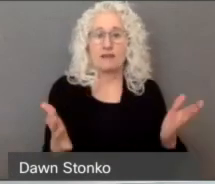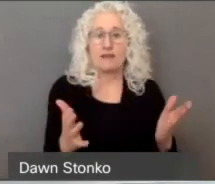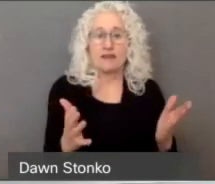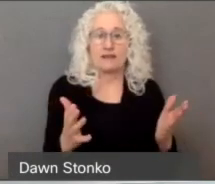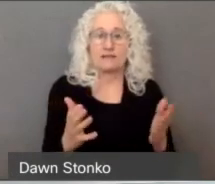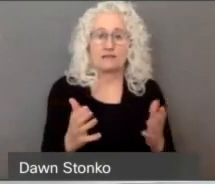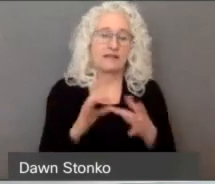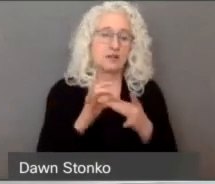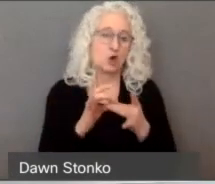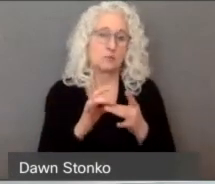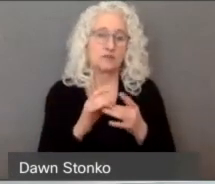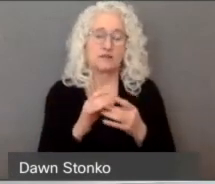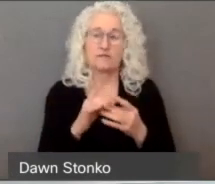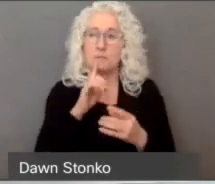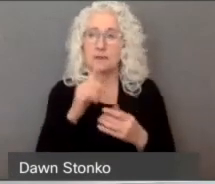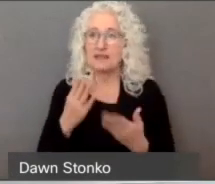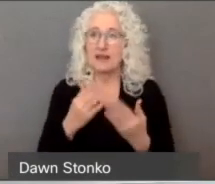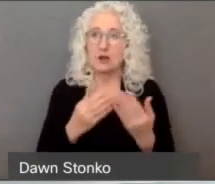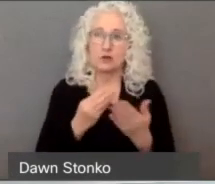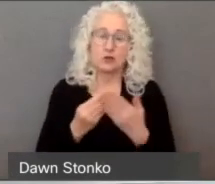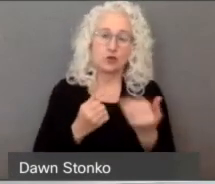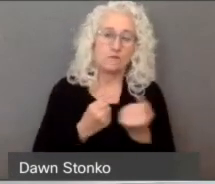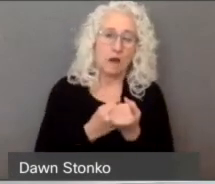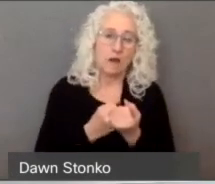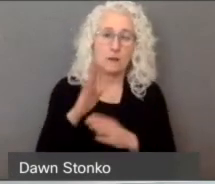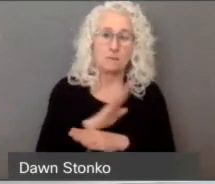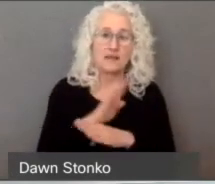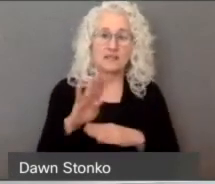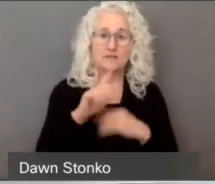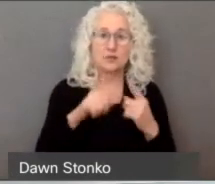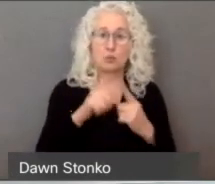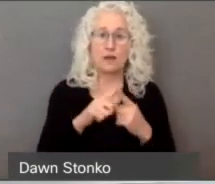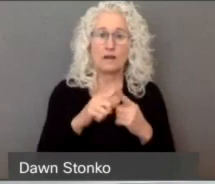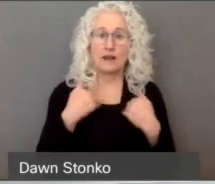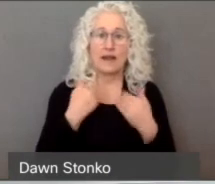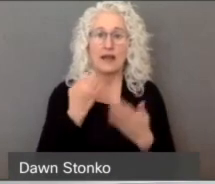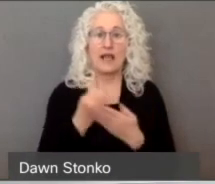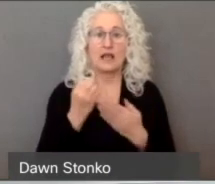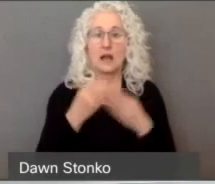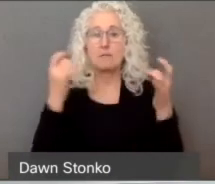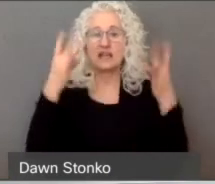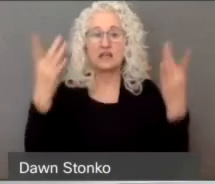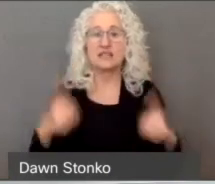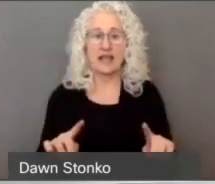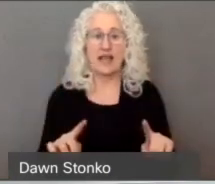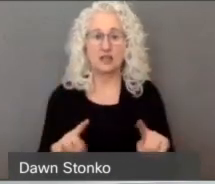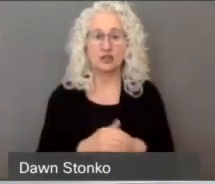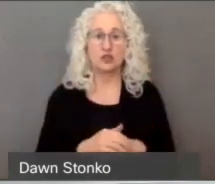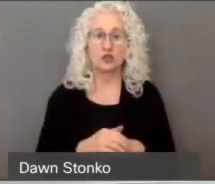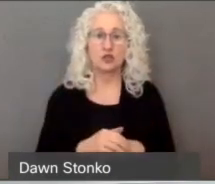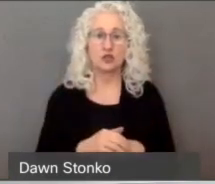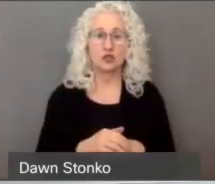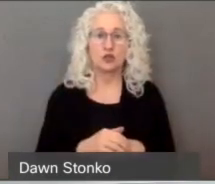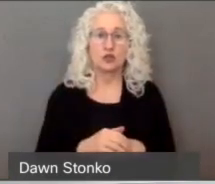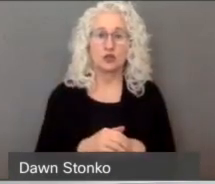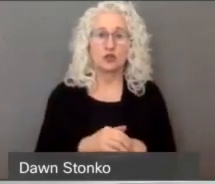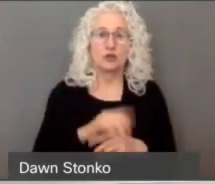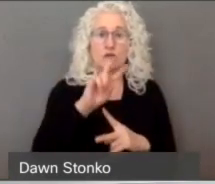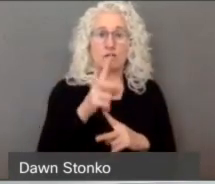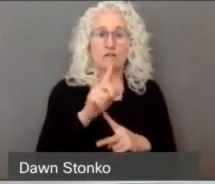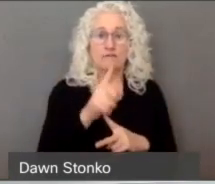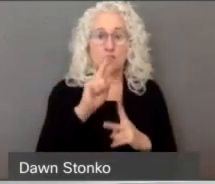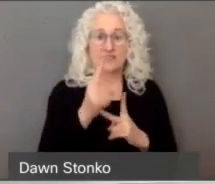fund businesses when they were in, you know, an economic disaster. The back-to-back 1,000-year